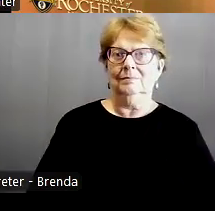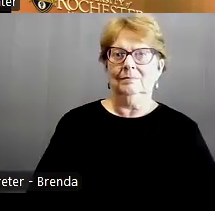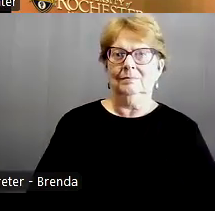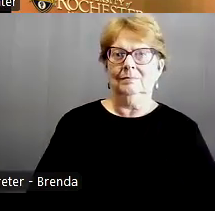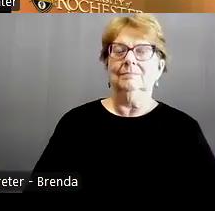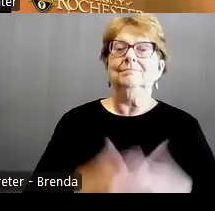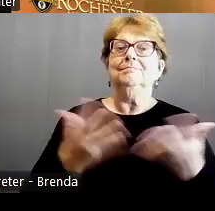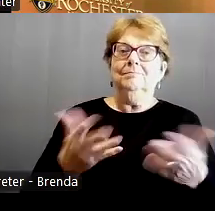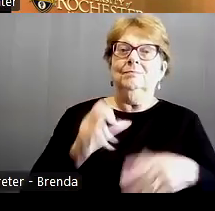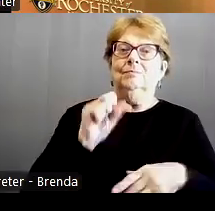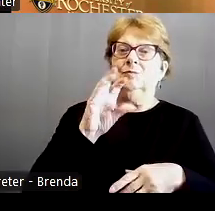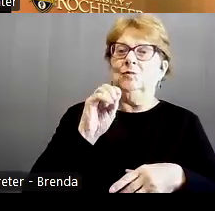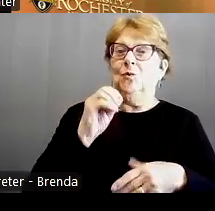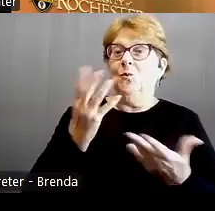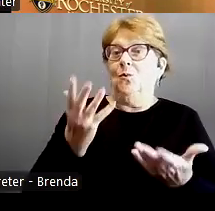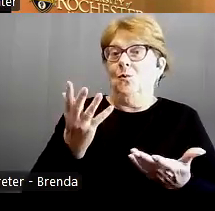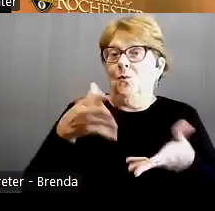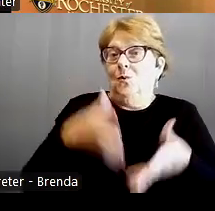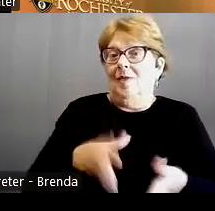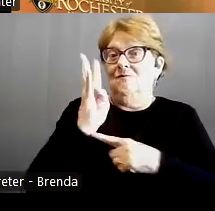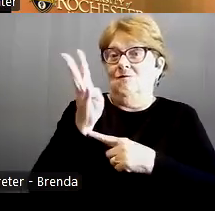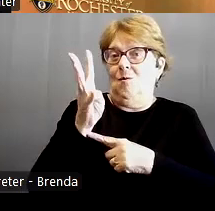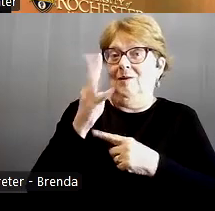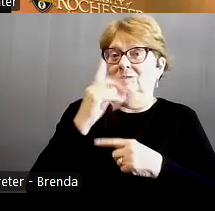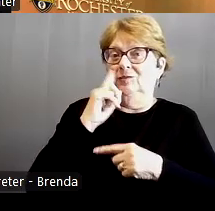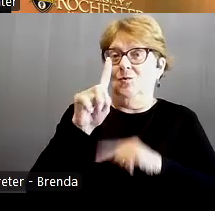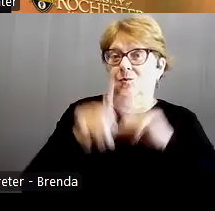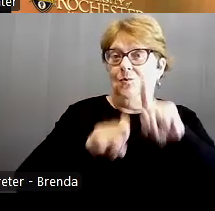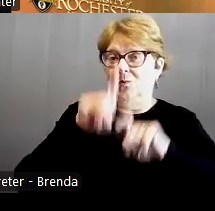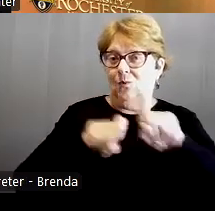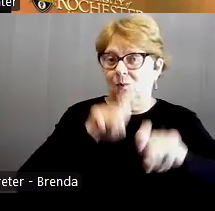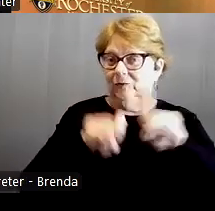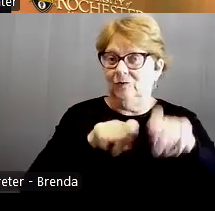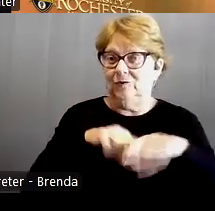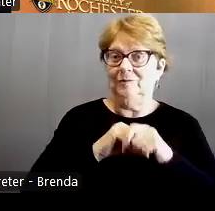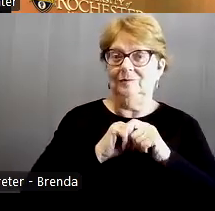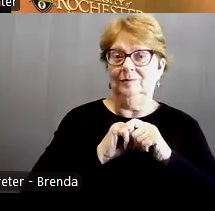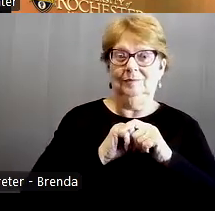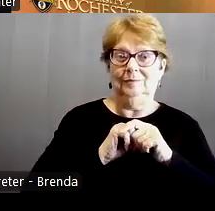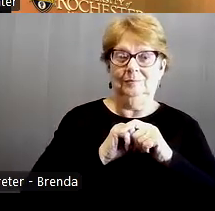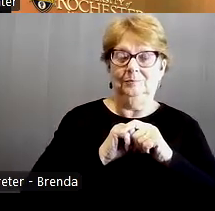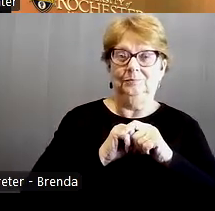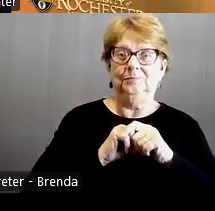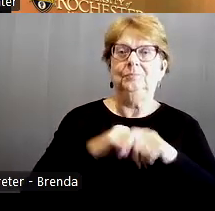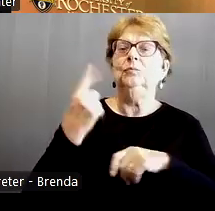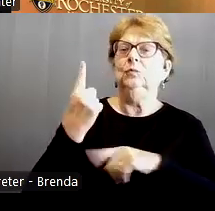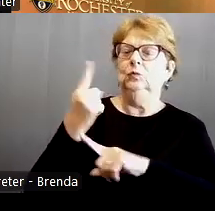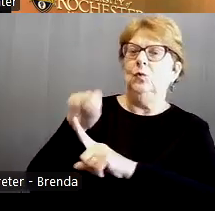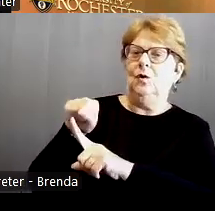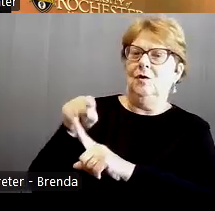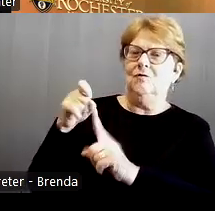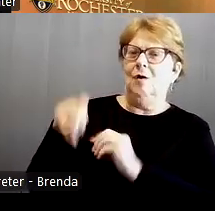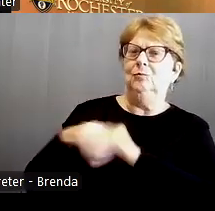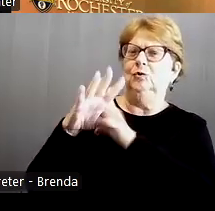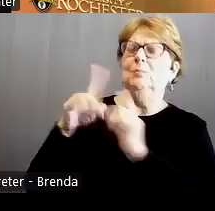So we have all of 4 minutes for questions. The floor is open. There's one from Zoom, but let me